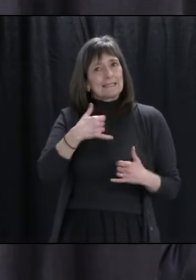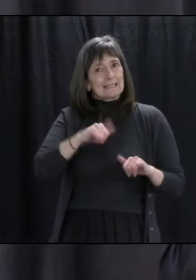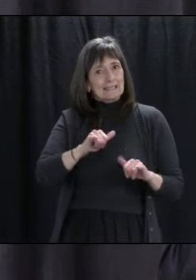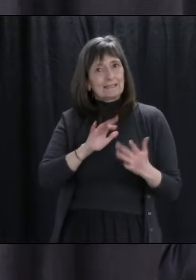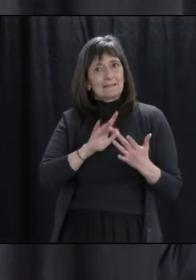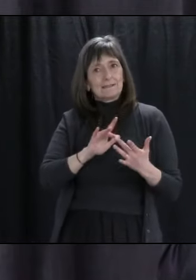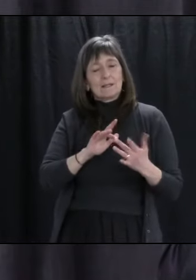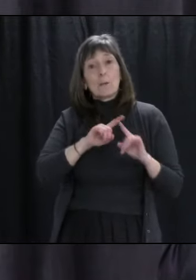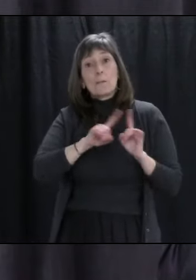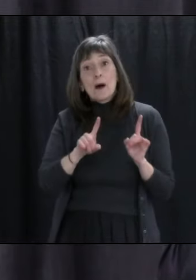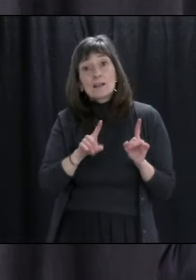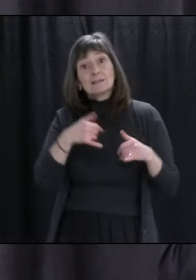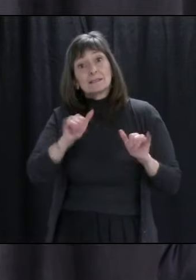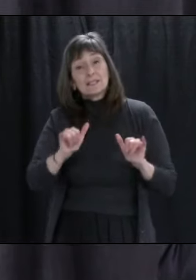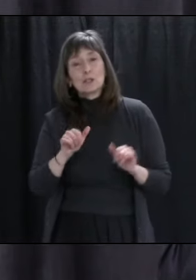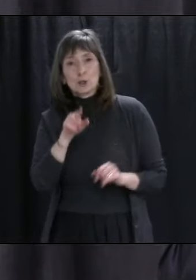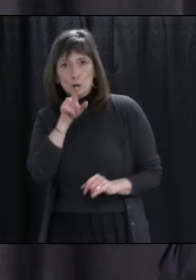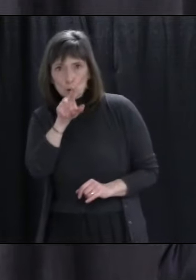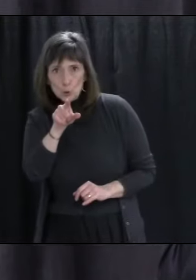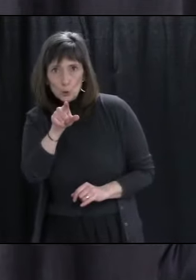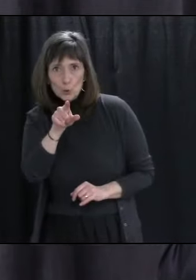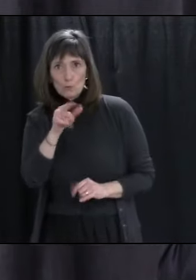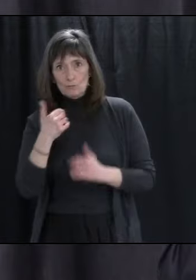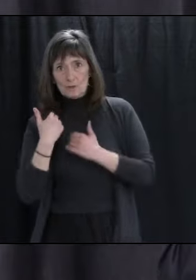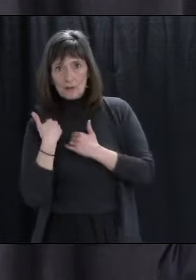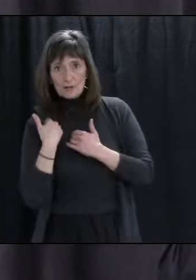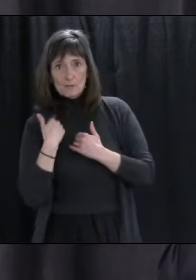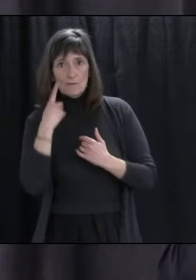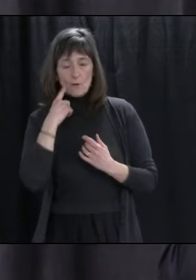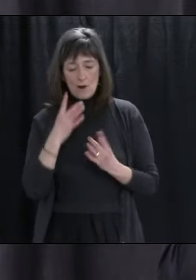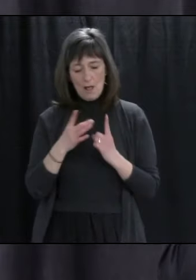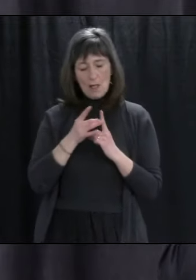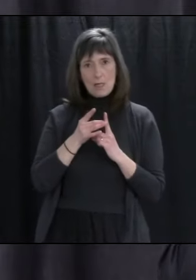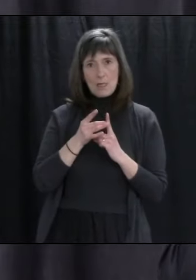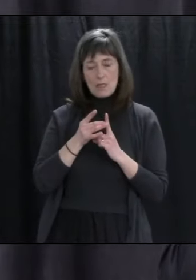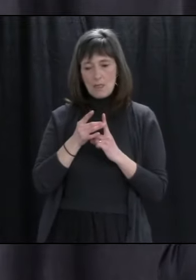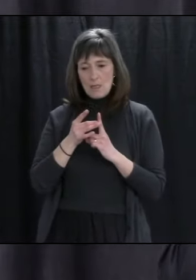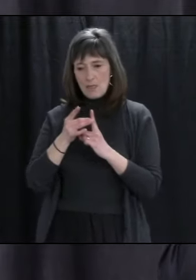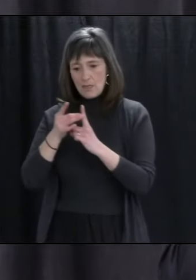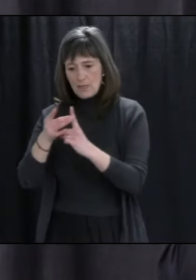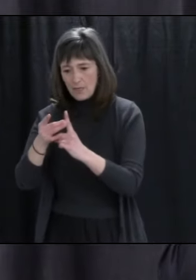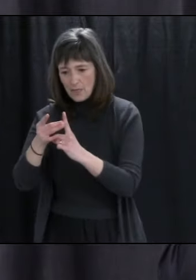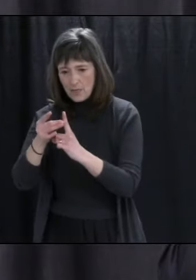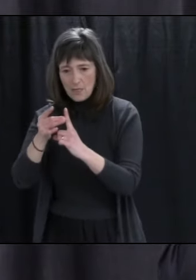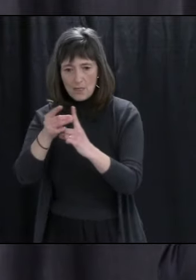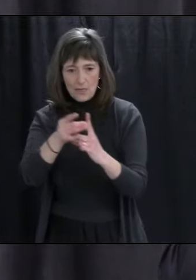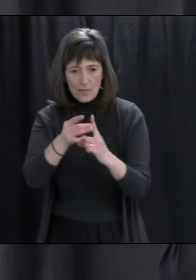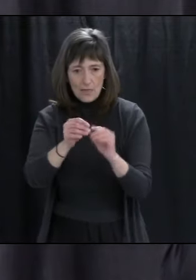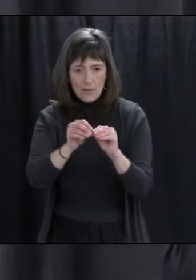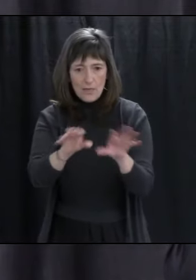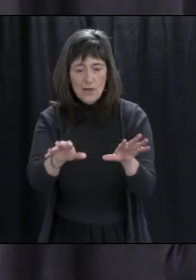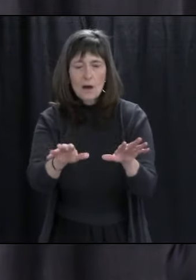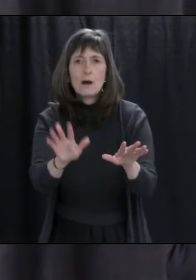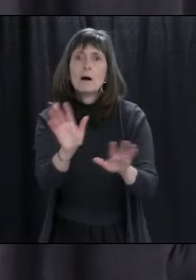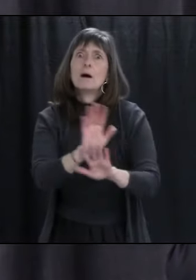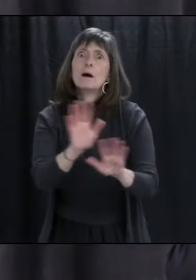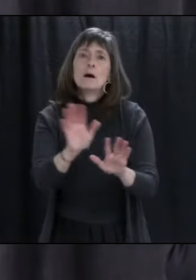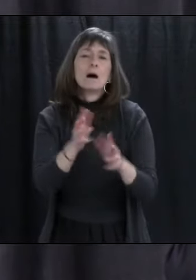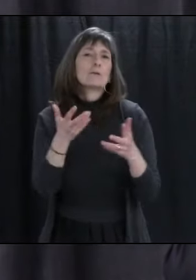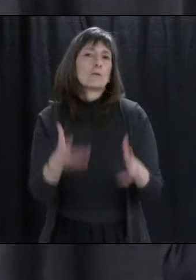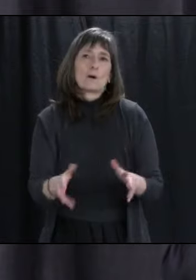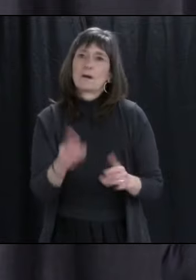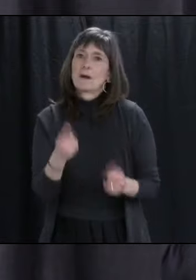conduit of COVID-19. It only moves if you move. Every bit of physical distance